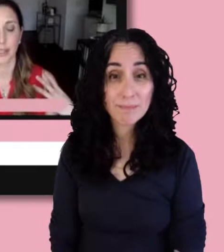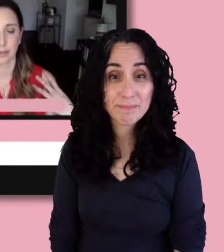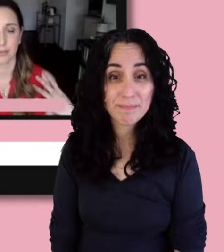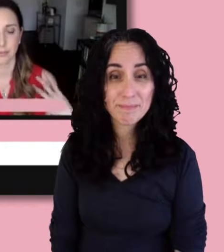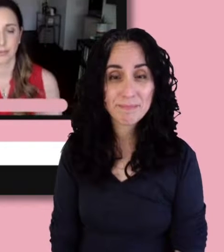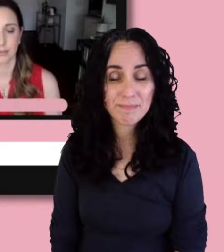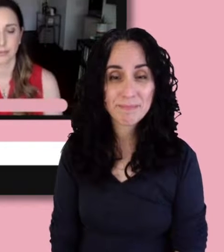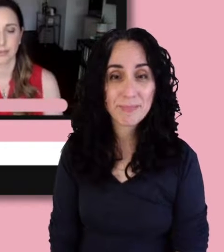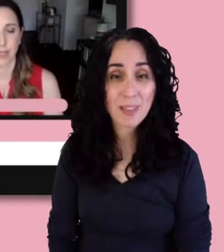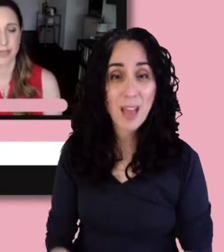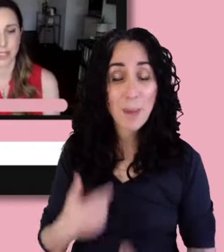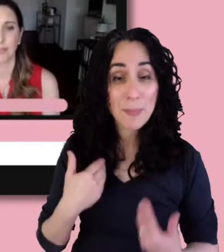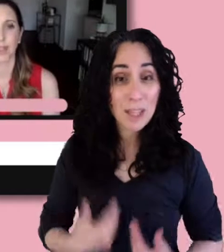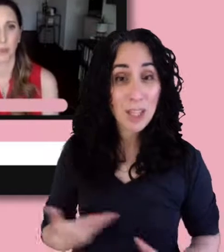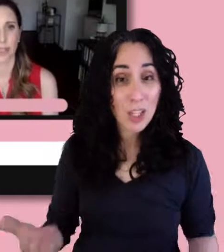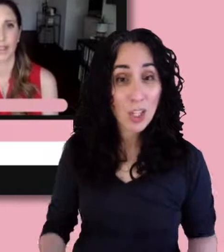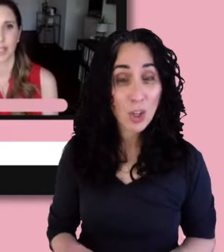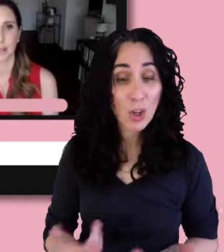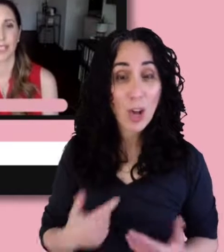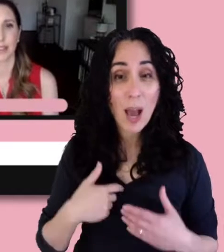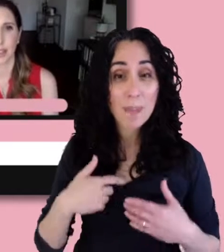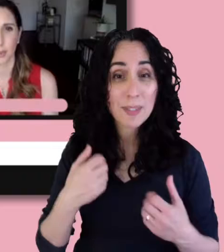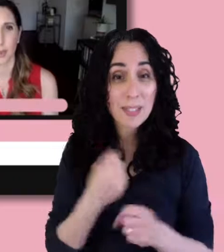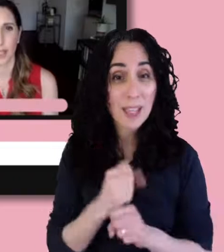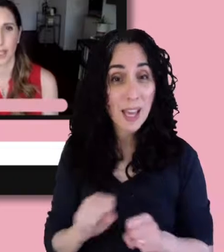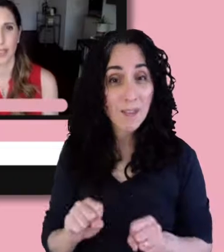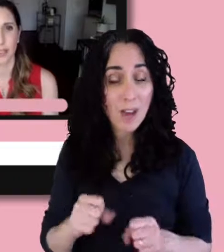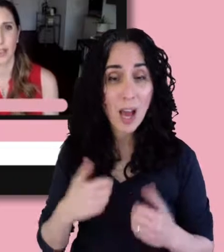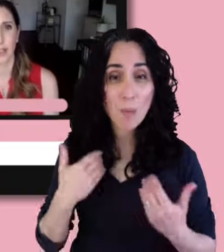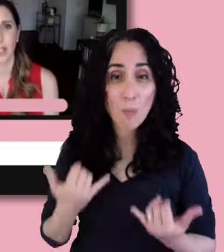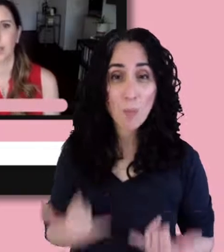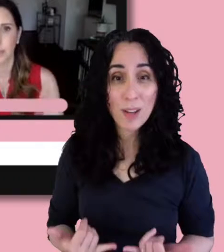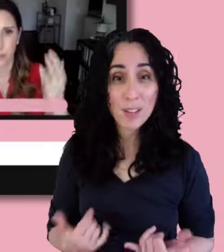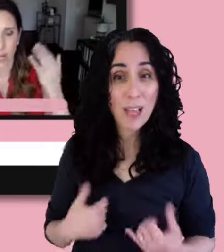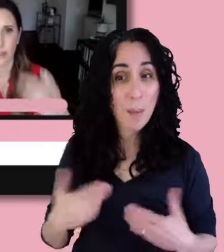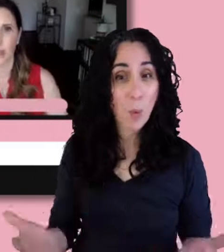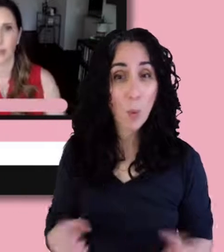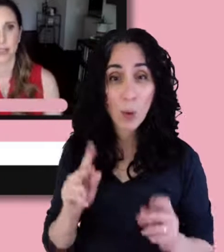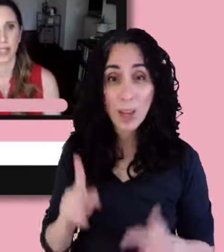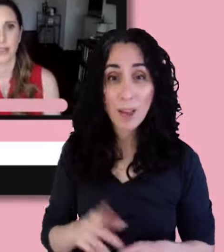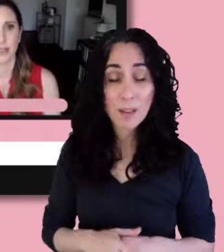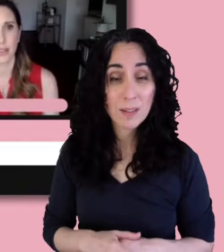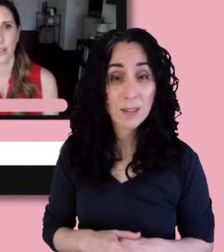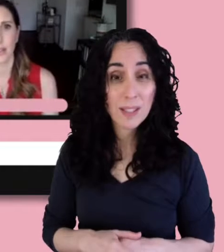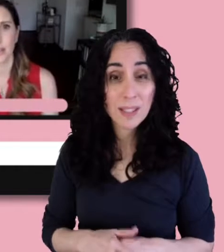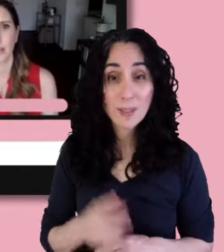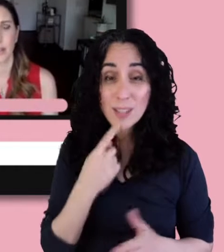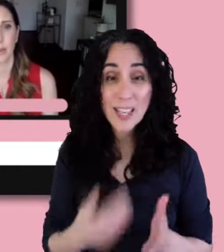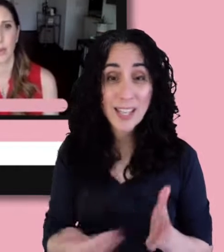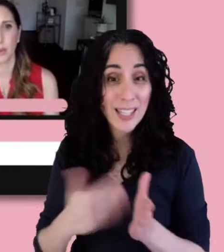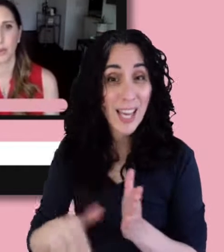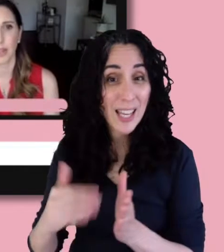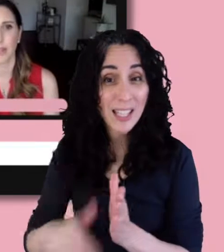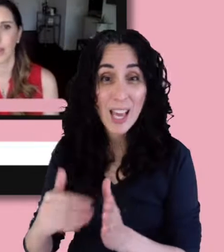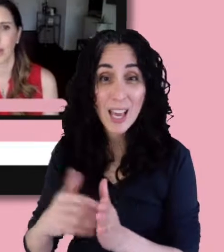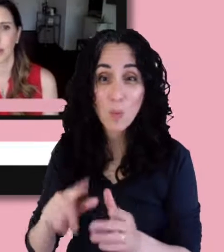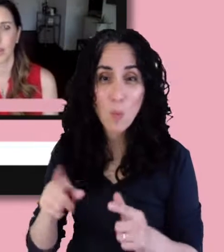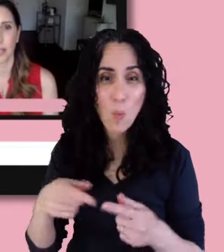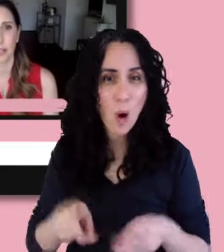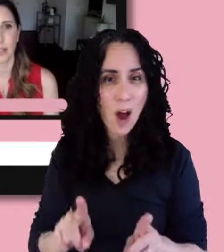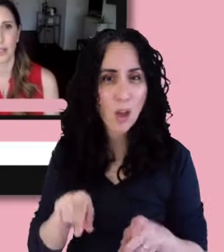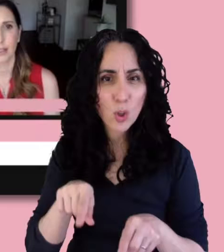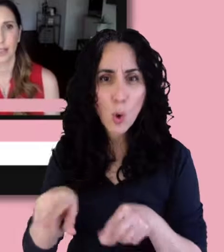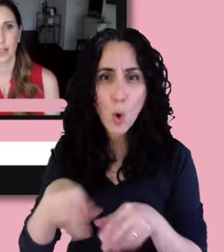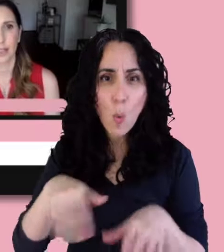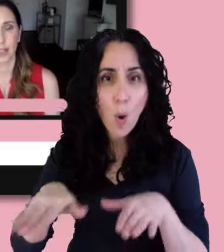okay. I'm safe. I'm present. I'm here. I'm okay." Even if you have to just recite this to yourself on the move, on the go, Love